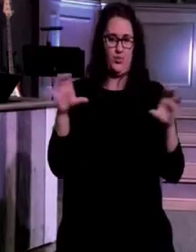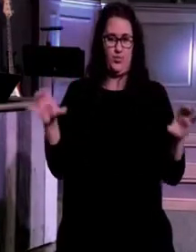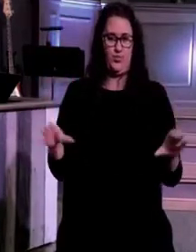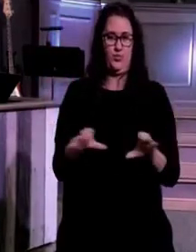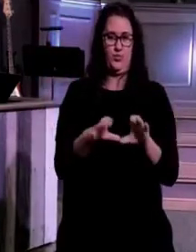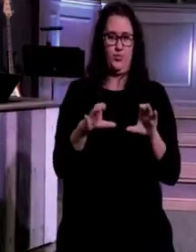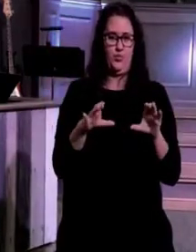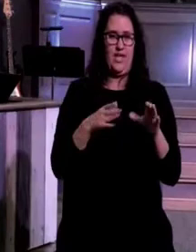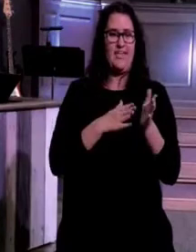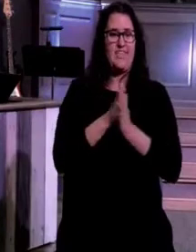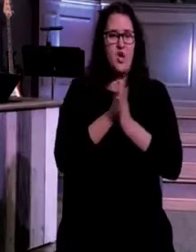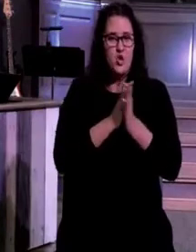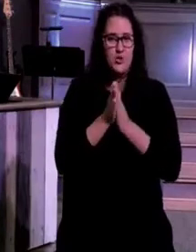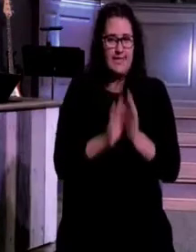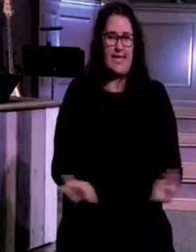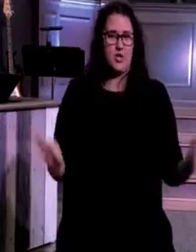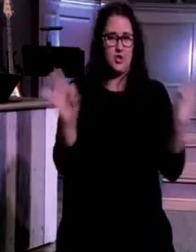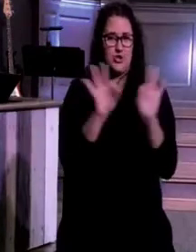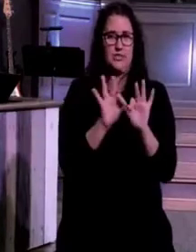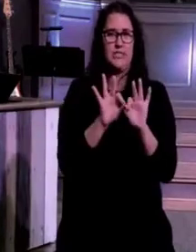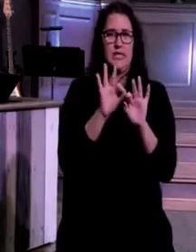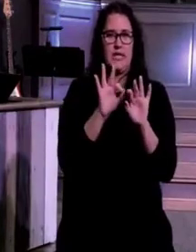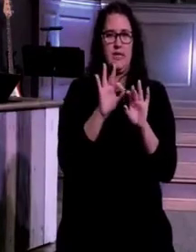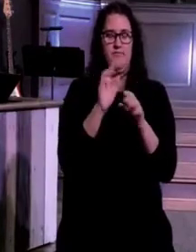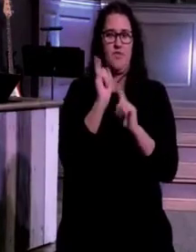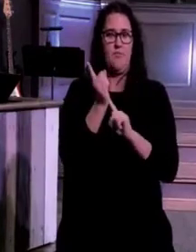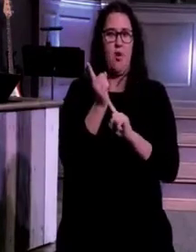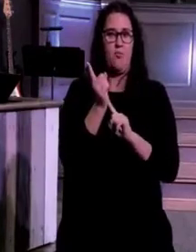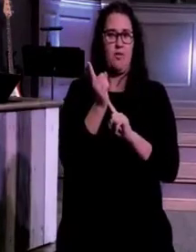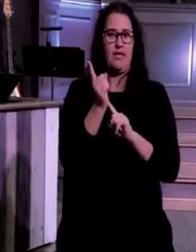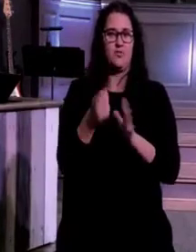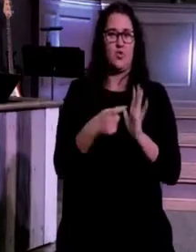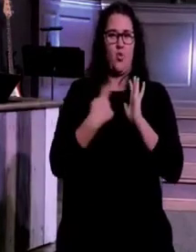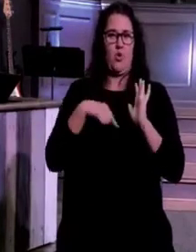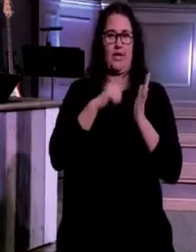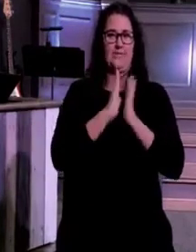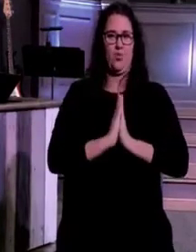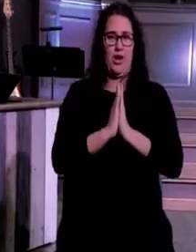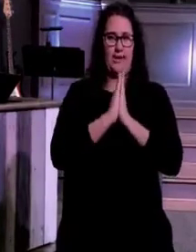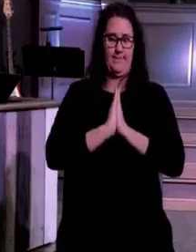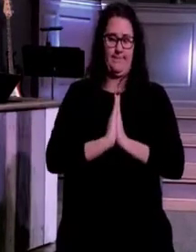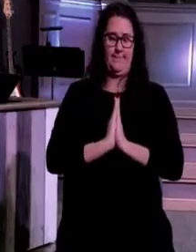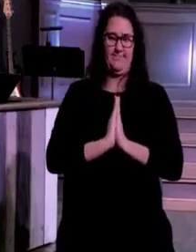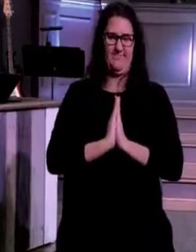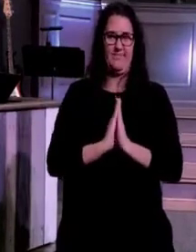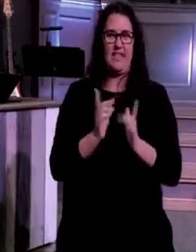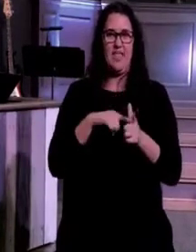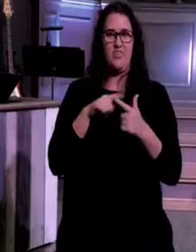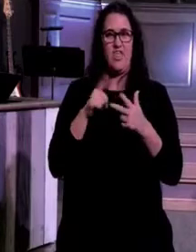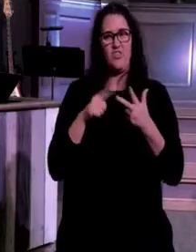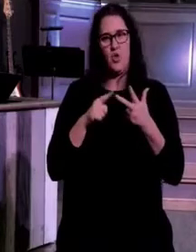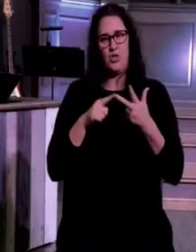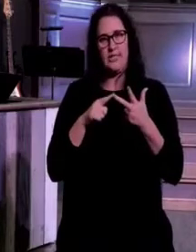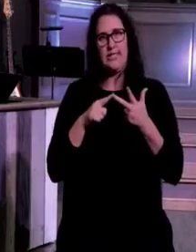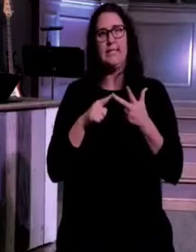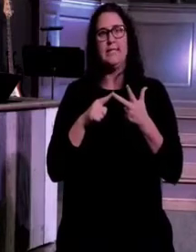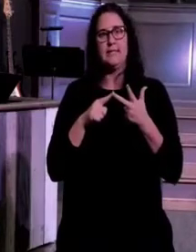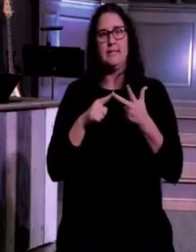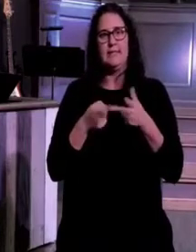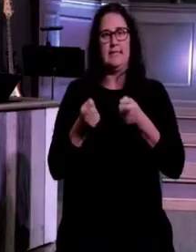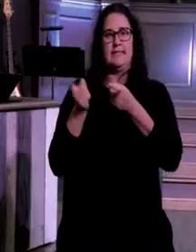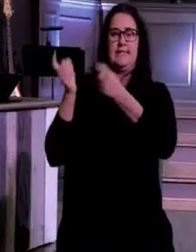The urgency of the moment is requiring us to pray. And then thirdly, He gives us a promise.